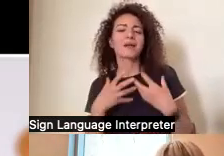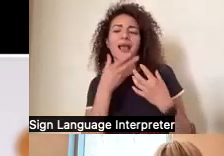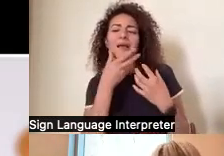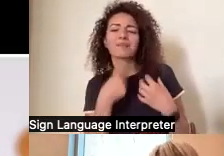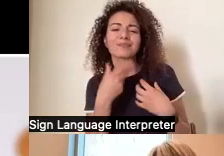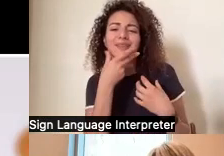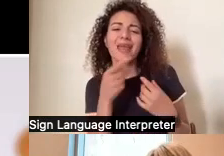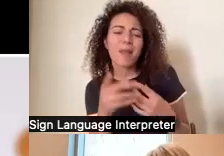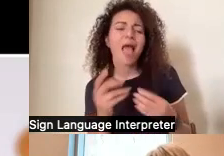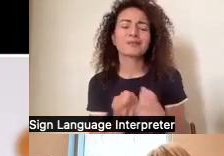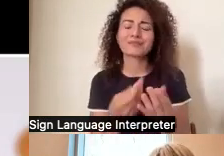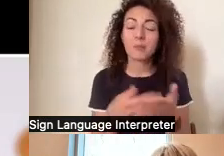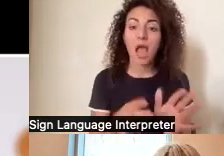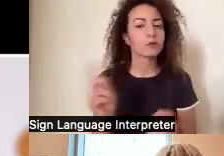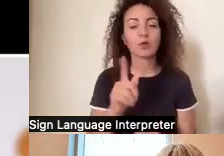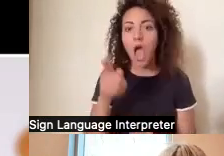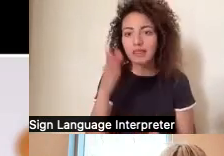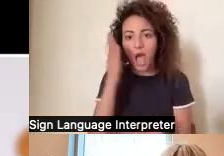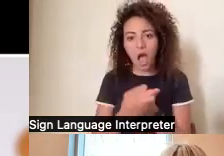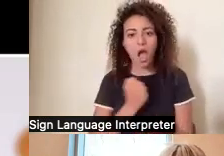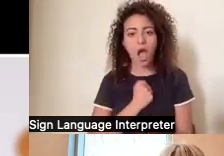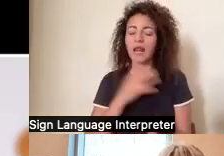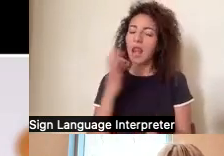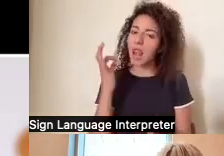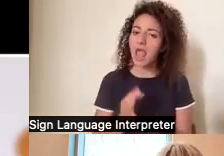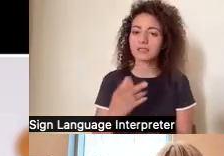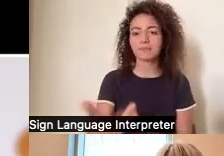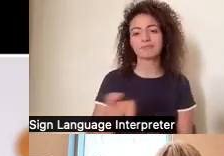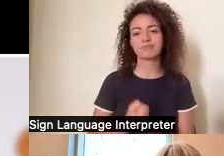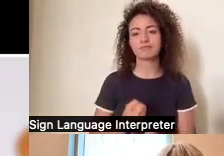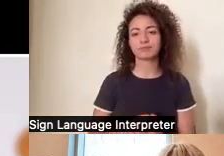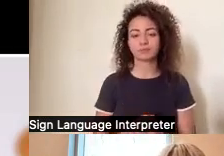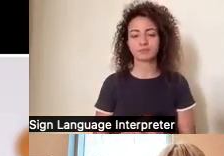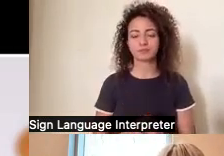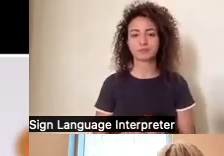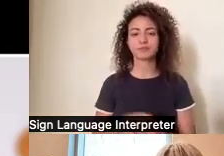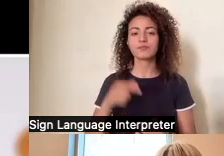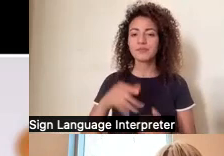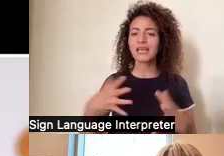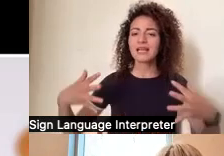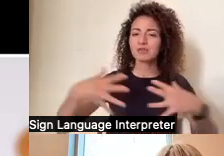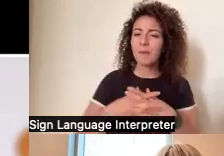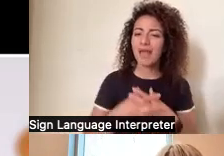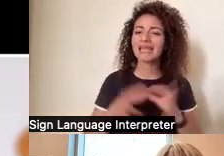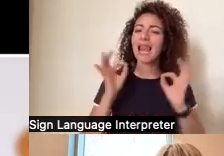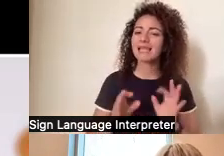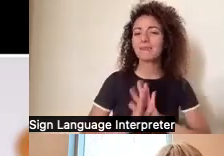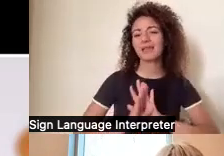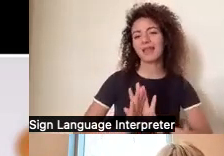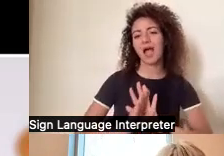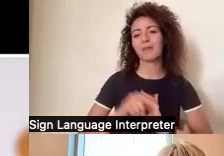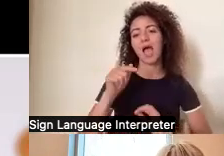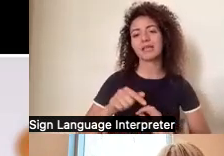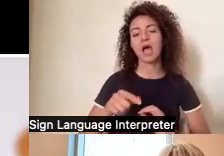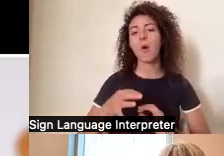model. Now, a network of socially integrated, supported relationships in the community may be regarded as the apex of